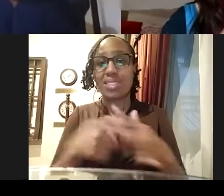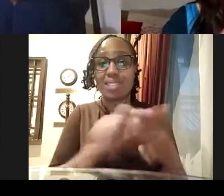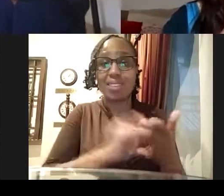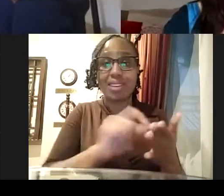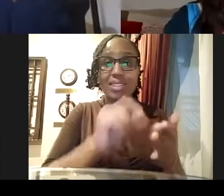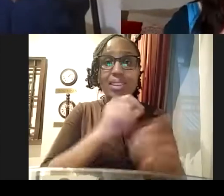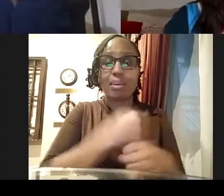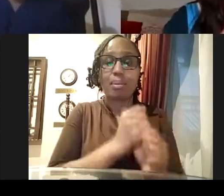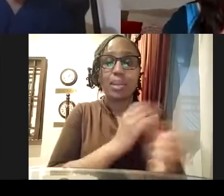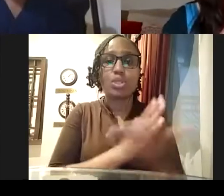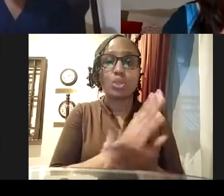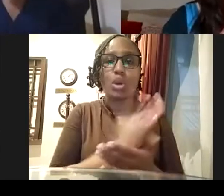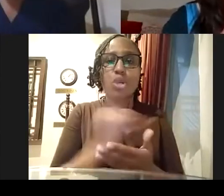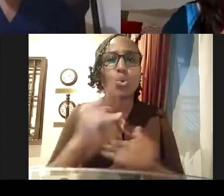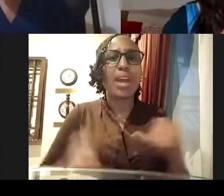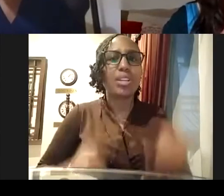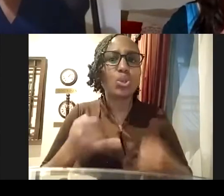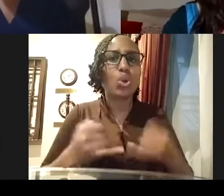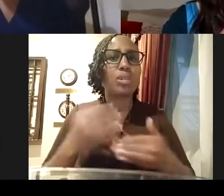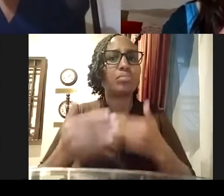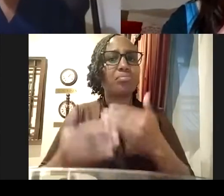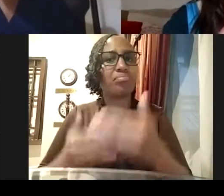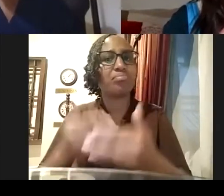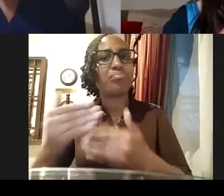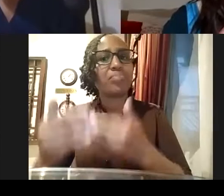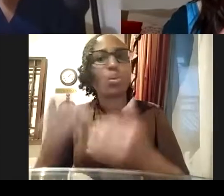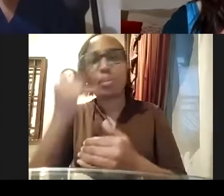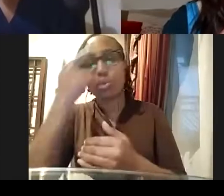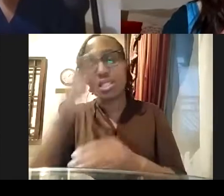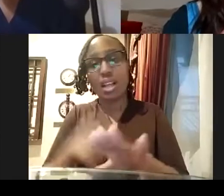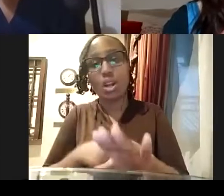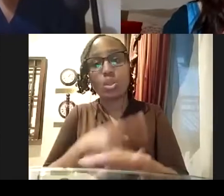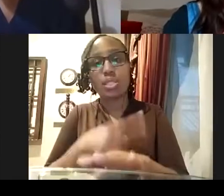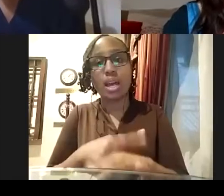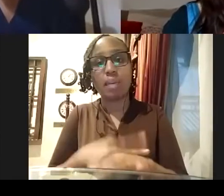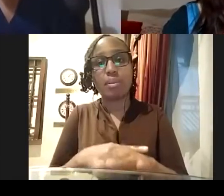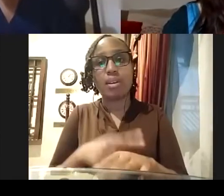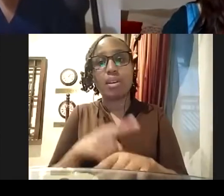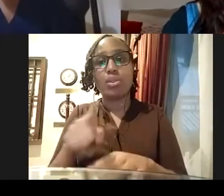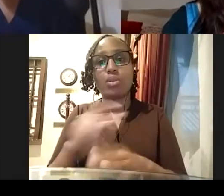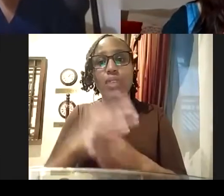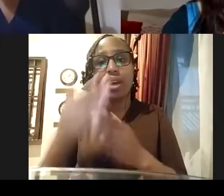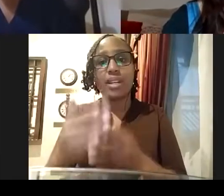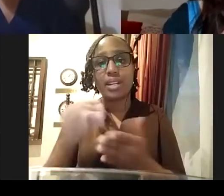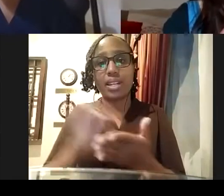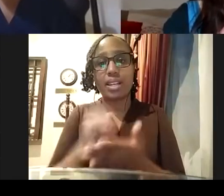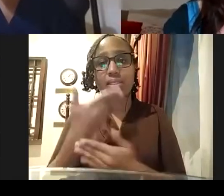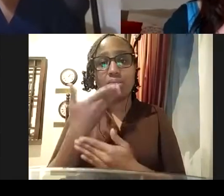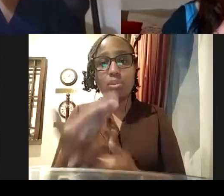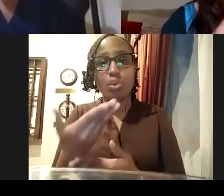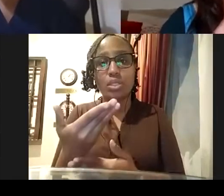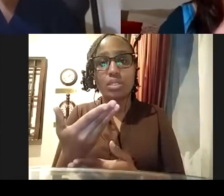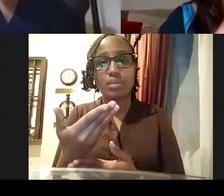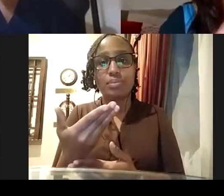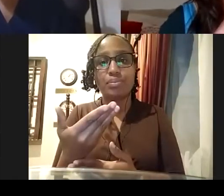that you're interested in something for a long time, and just how you've ended that response actually just follows